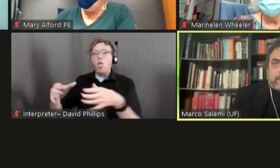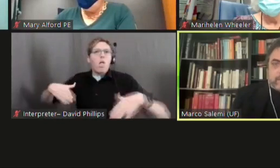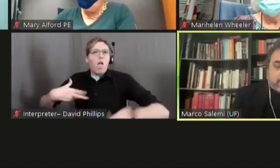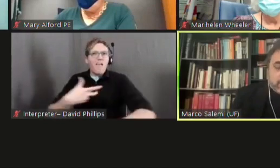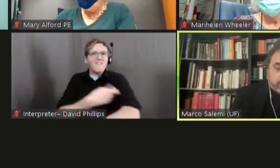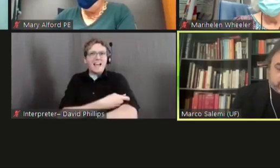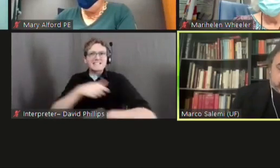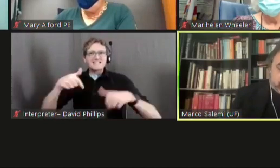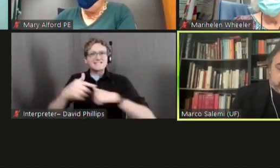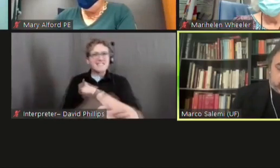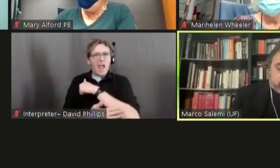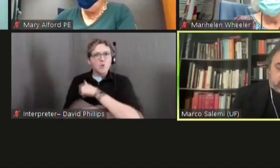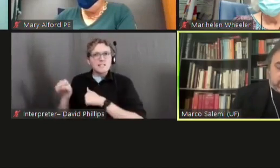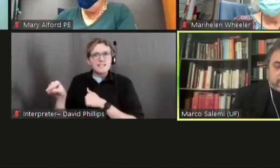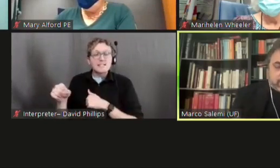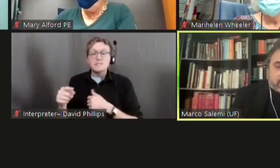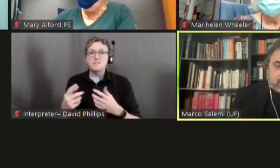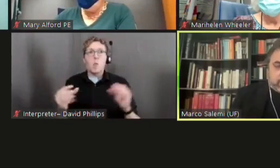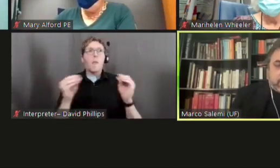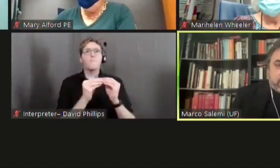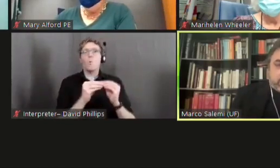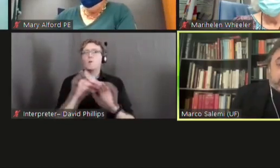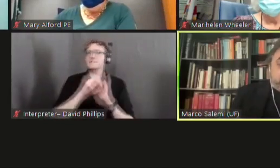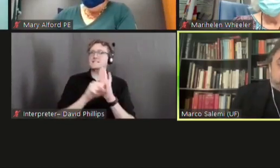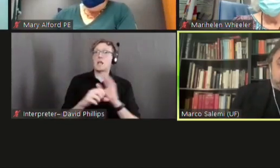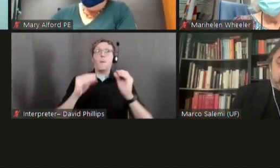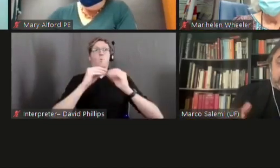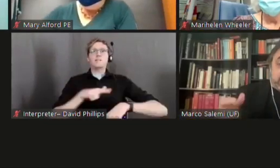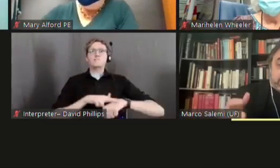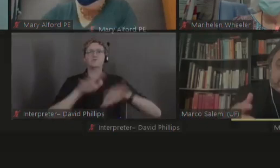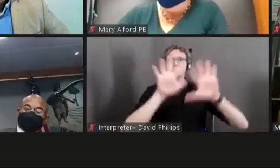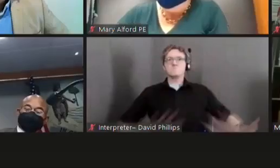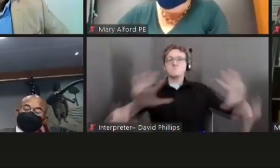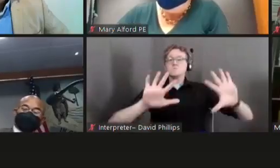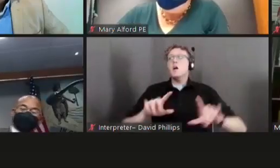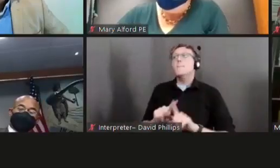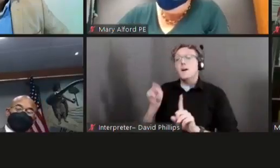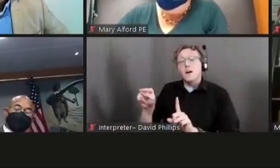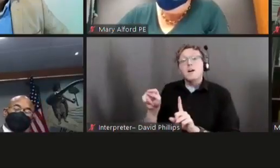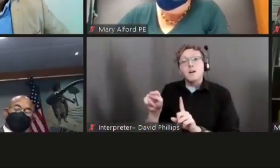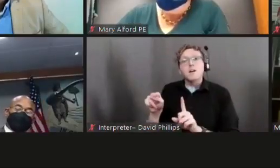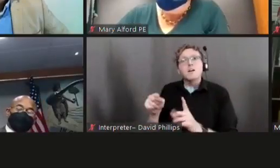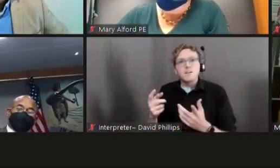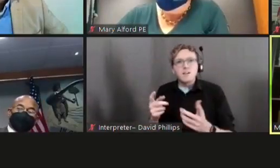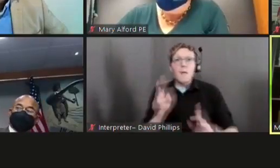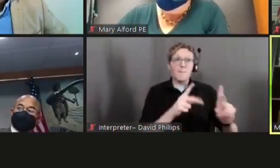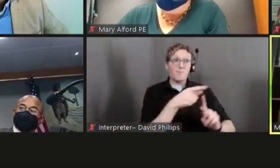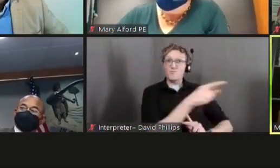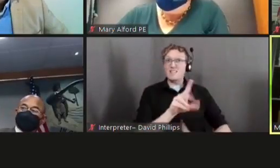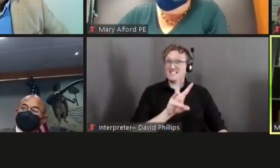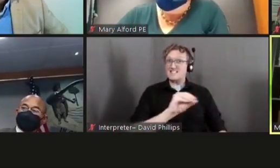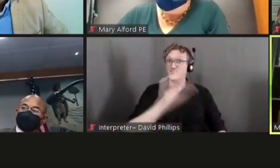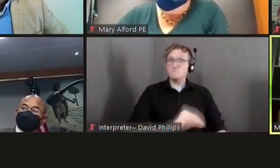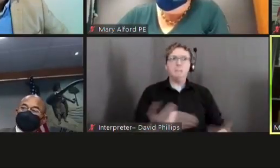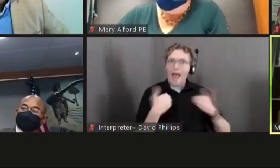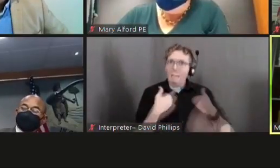county and even more of that at the state level, but because, as I said, people that are vaccinated can get